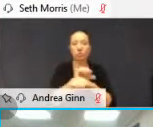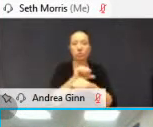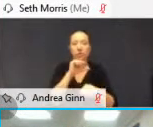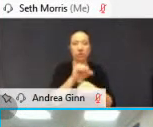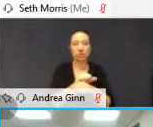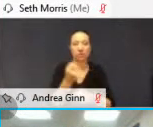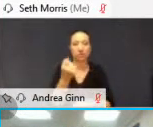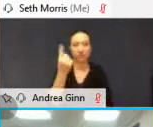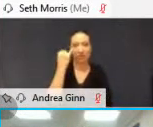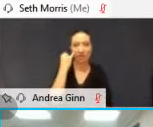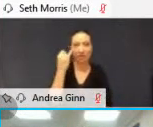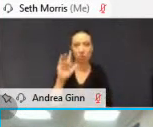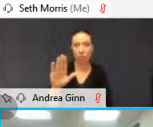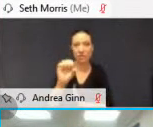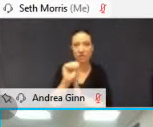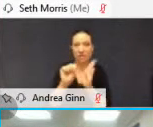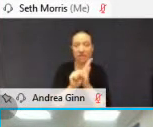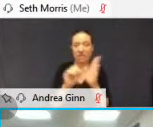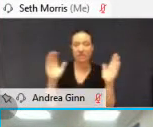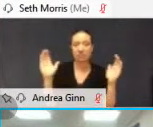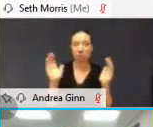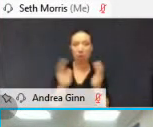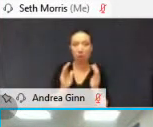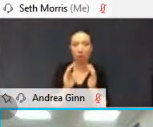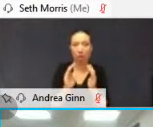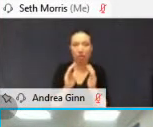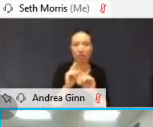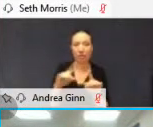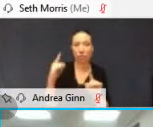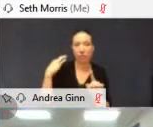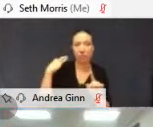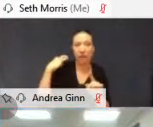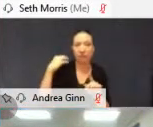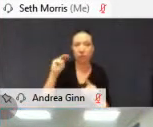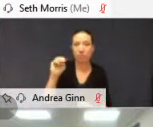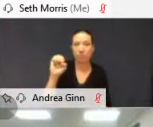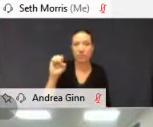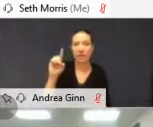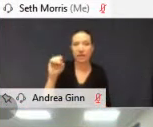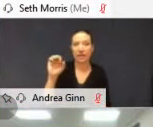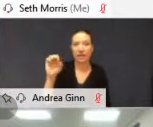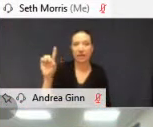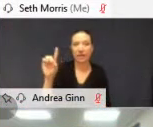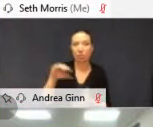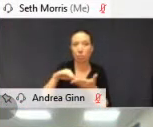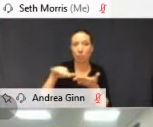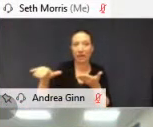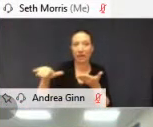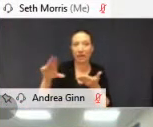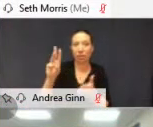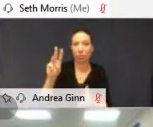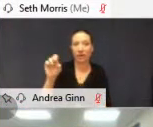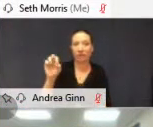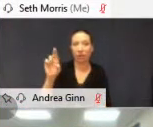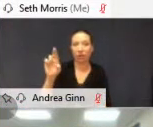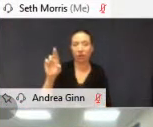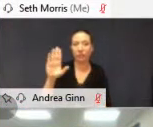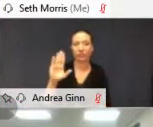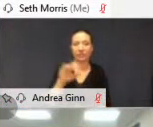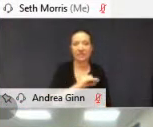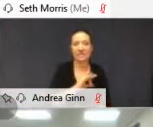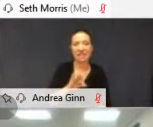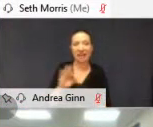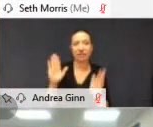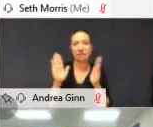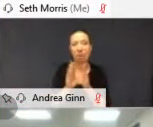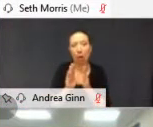you're in a small state applying for a Medicaid waiver, where you have a relatively small staff, or you're in New